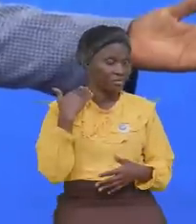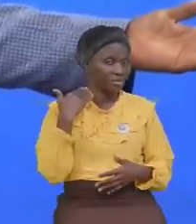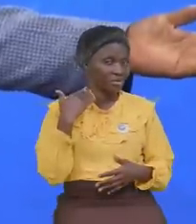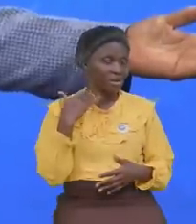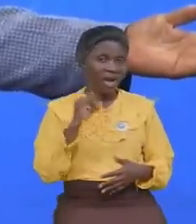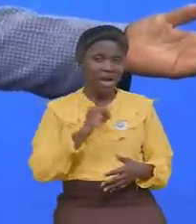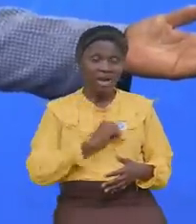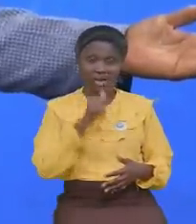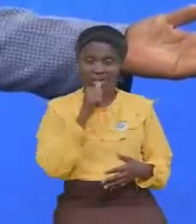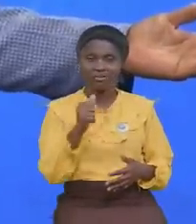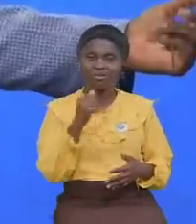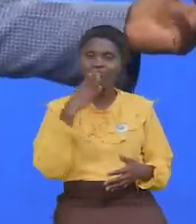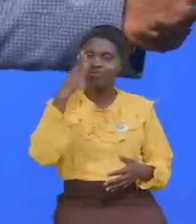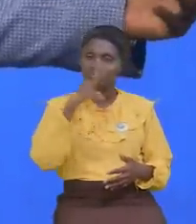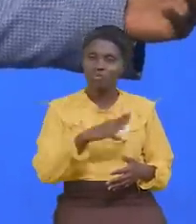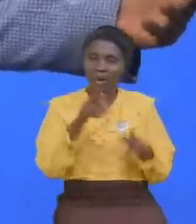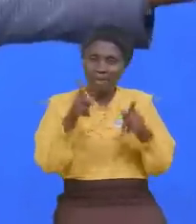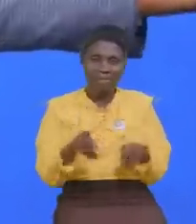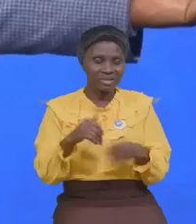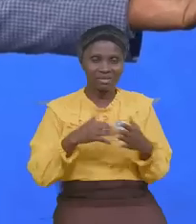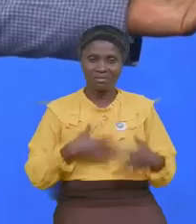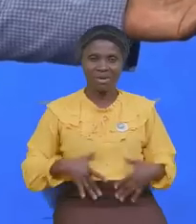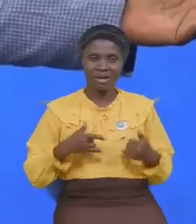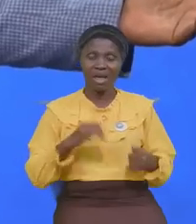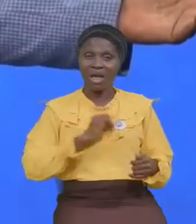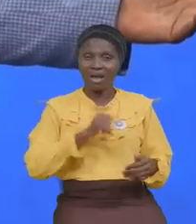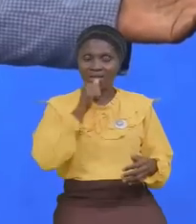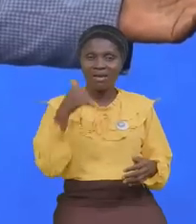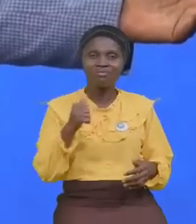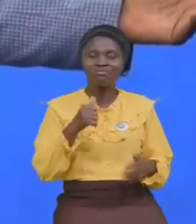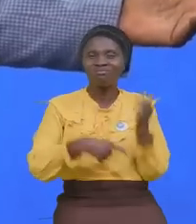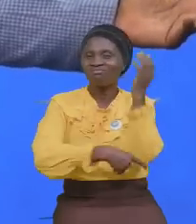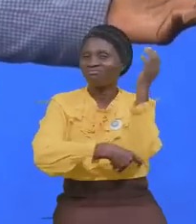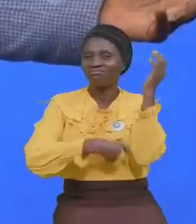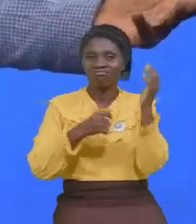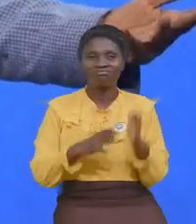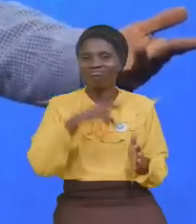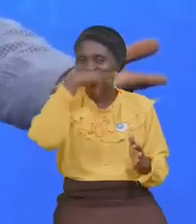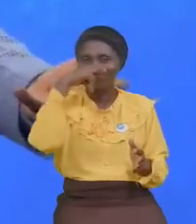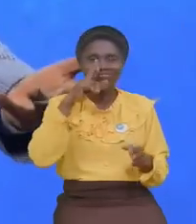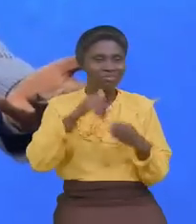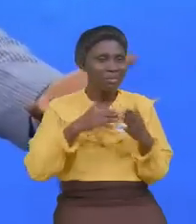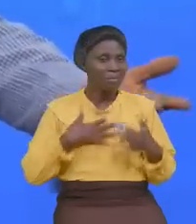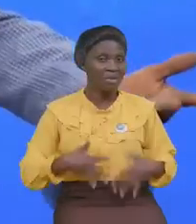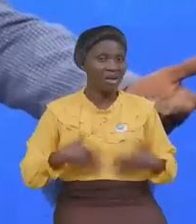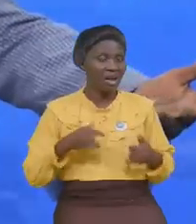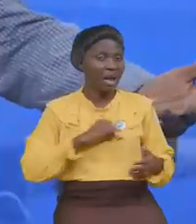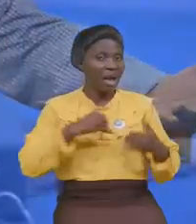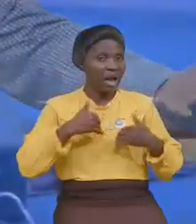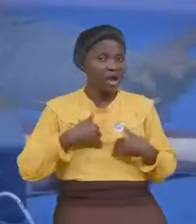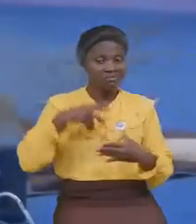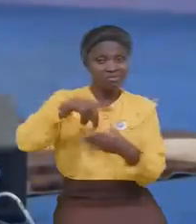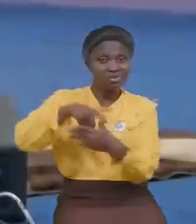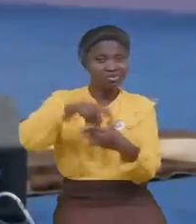in my life. I've been a criminal in my life. I've taken what belongs